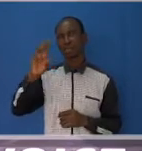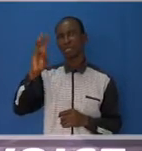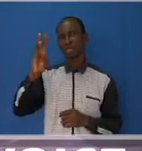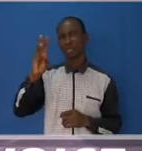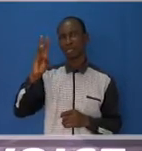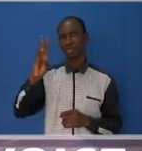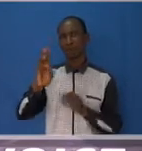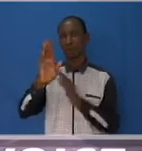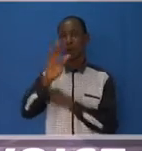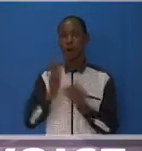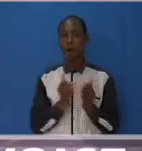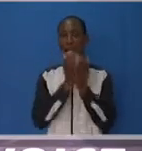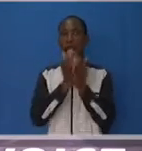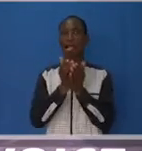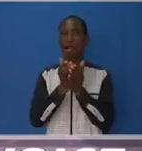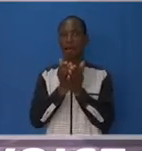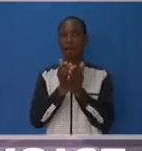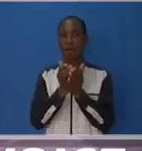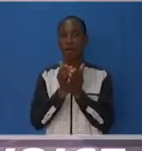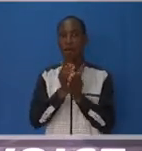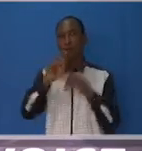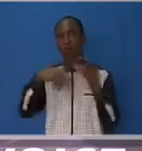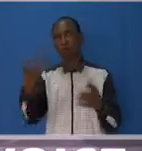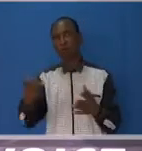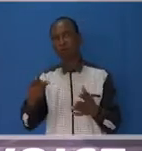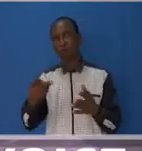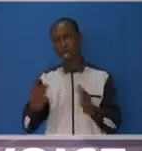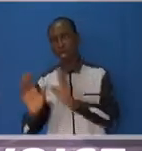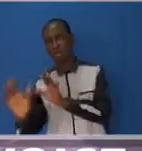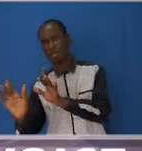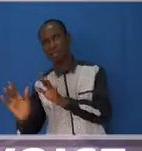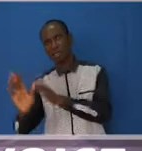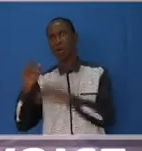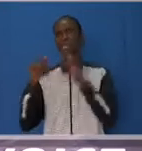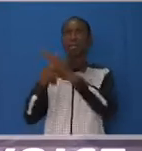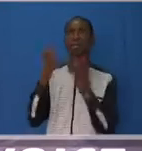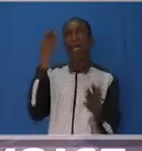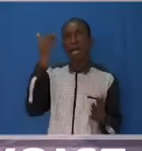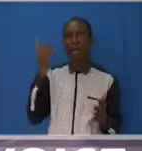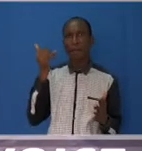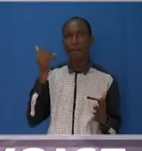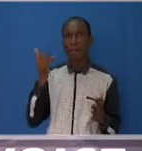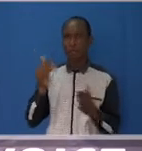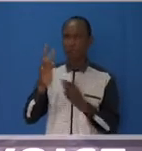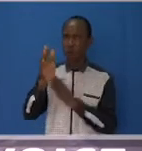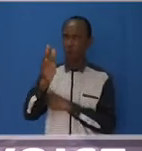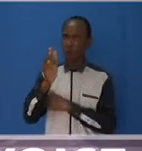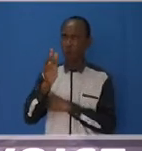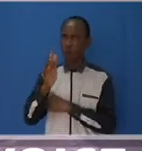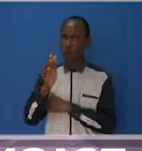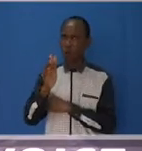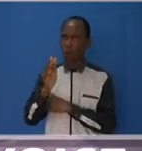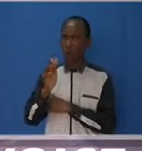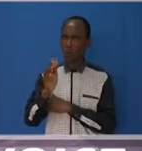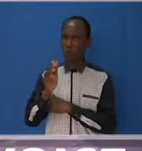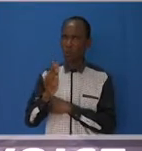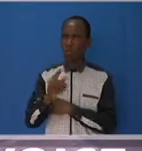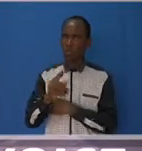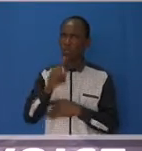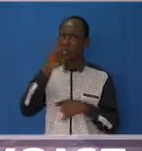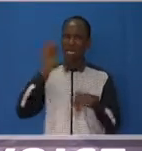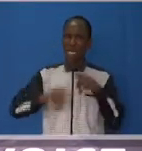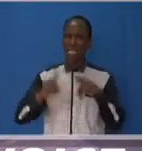truck so that it will not break. God killed him. In other words, God is not someone that what